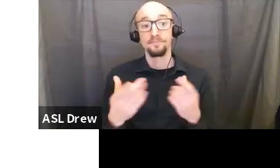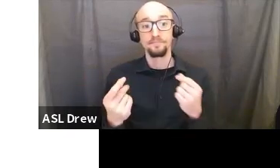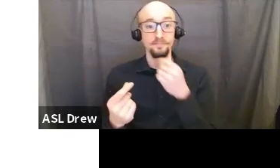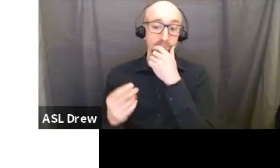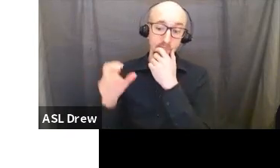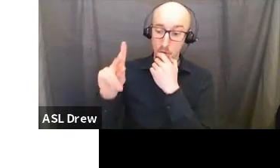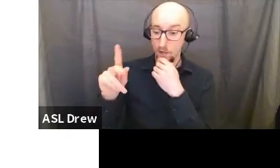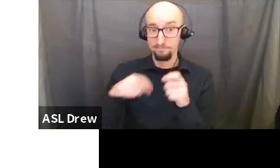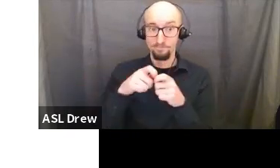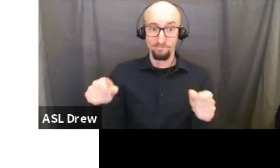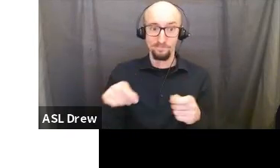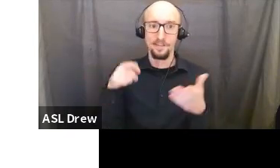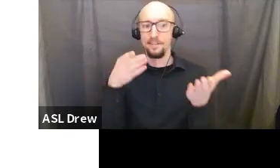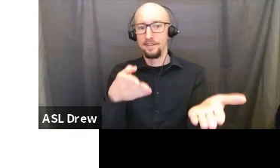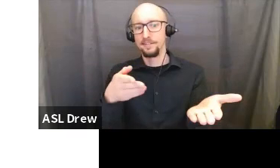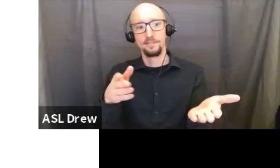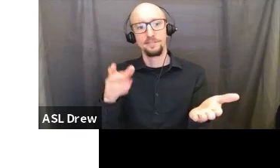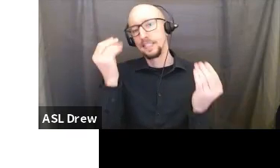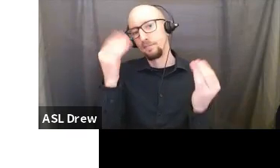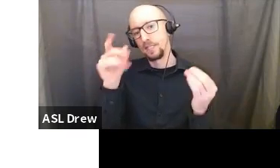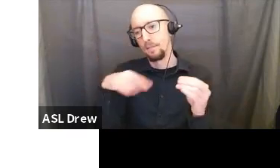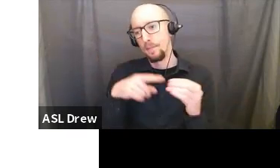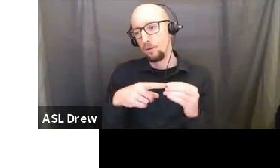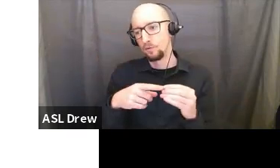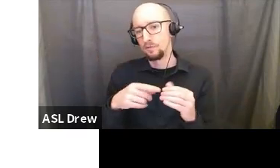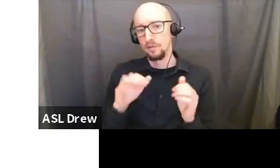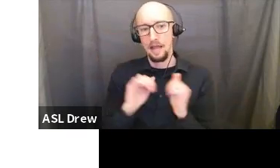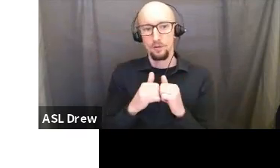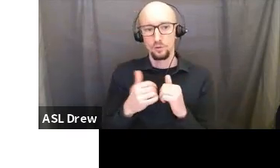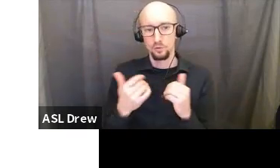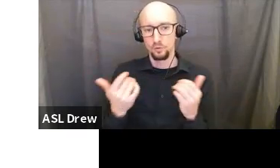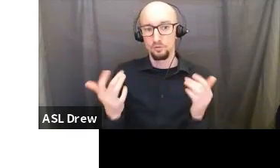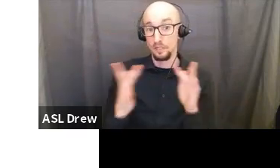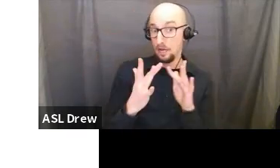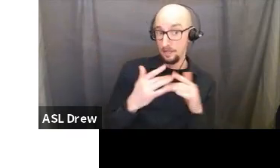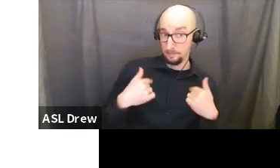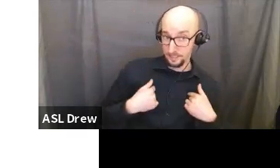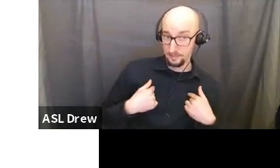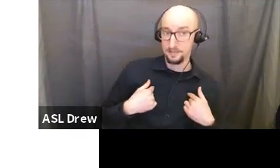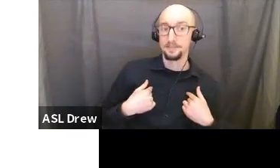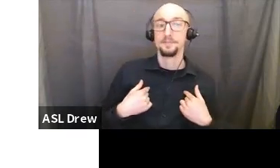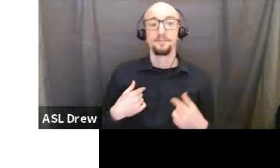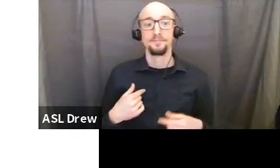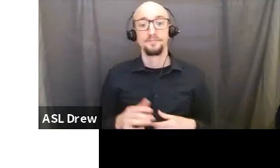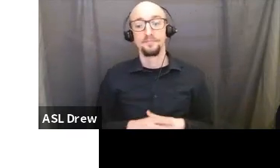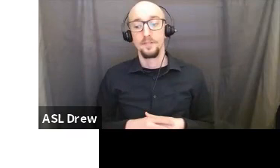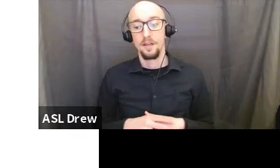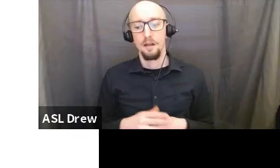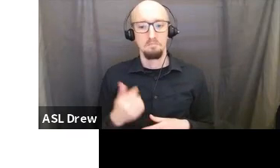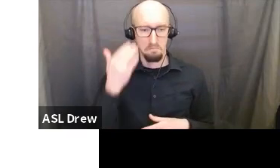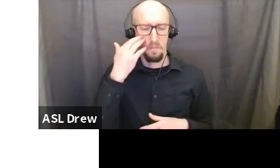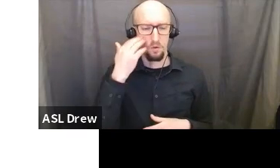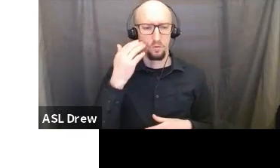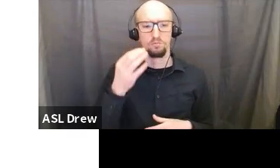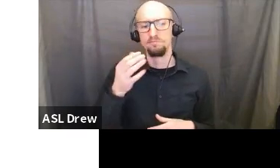Okay, and this is just information about how to contact me, and I know we'll have a